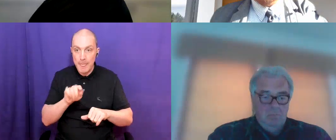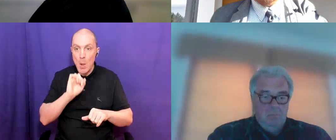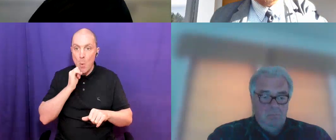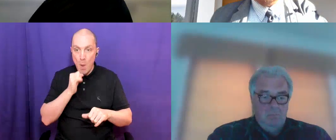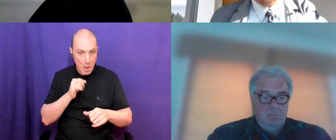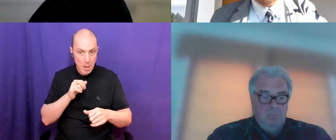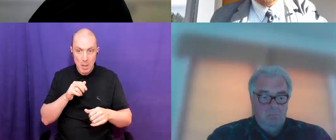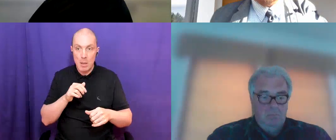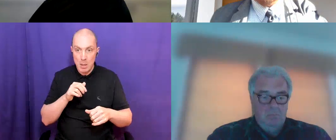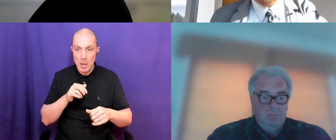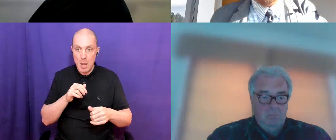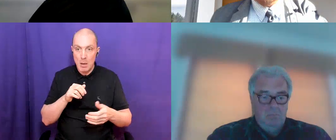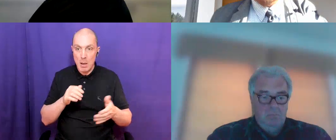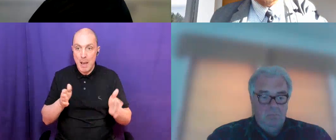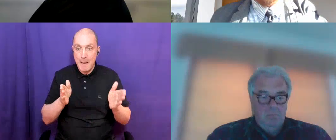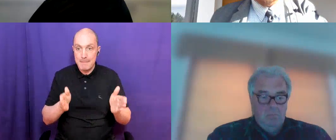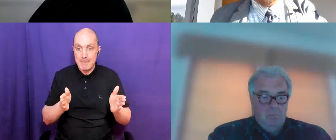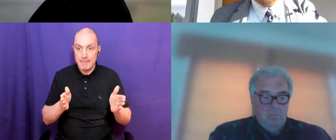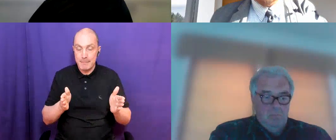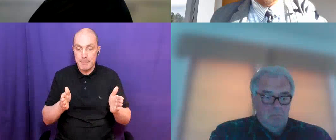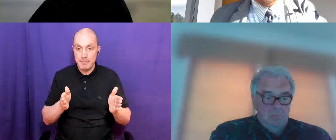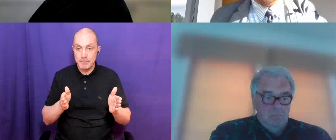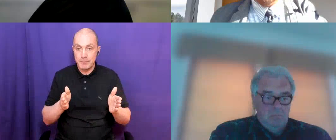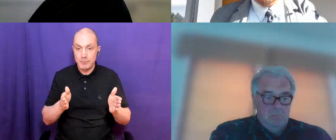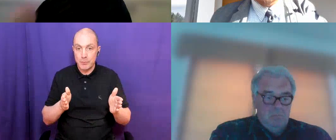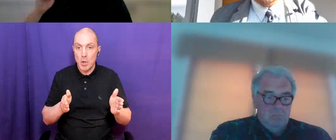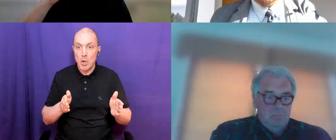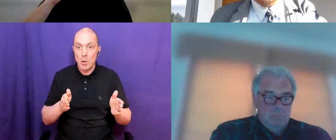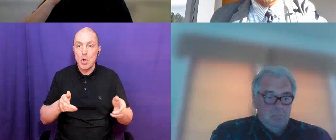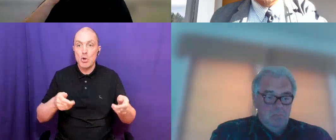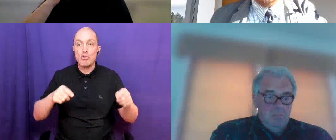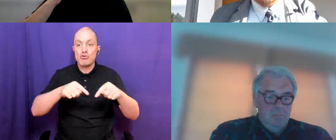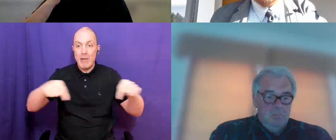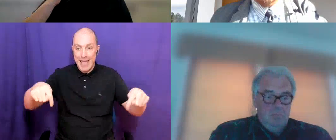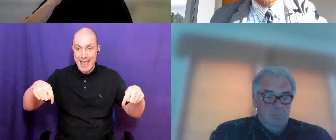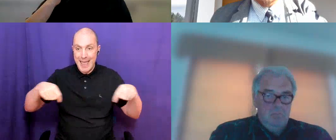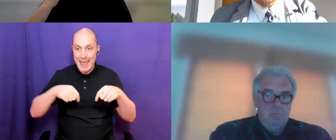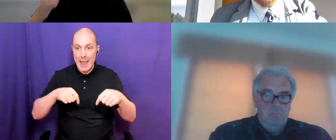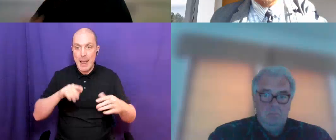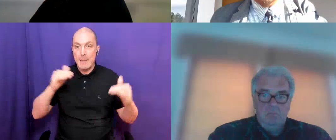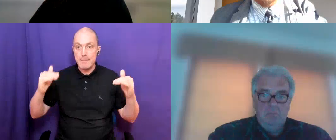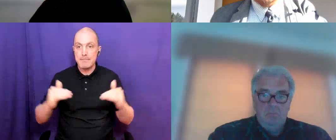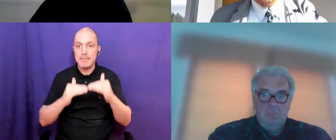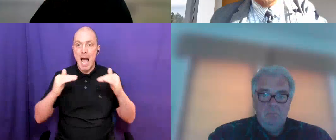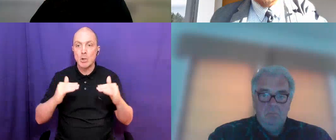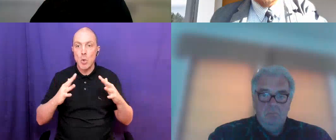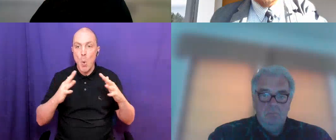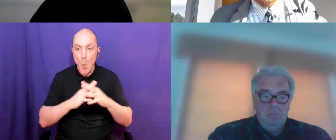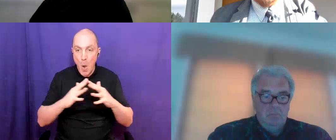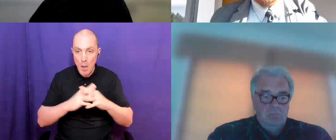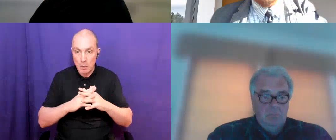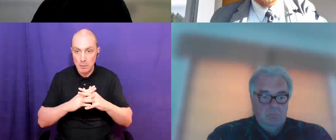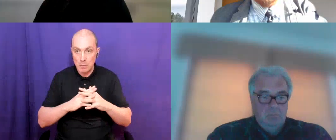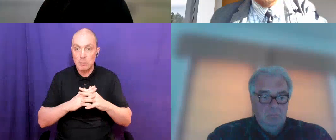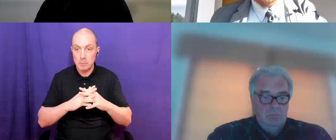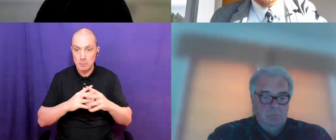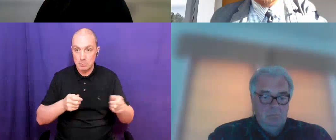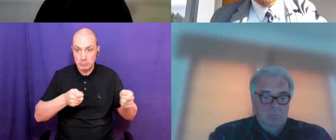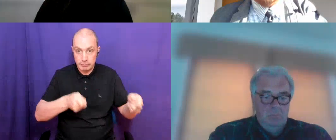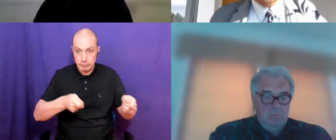ballot paper accounts for each of the ballot paper trays for the relevant wards. Then the scanning of the ballot